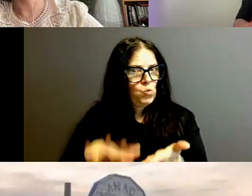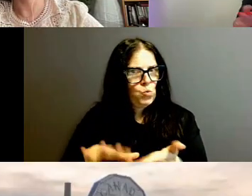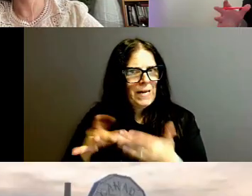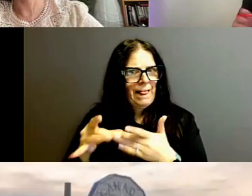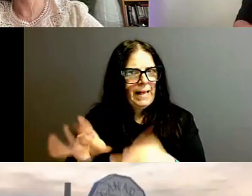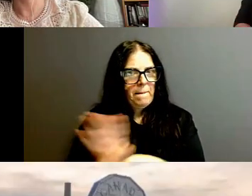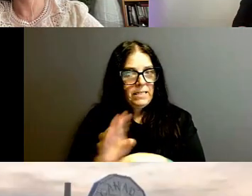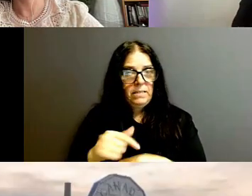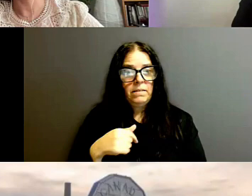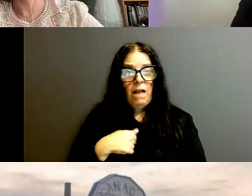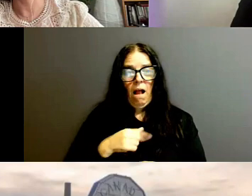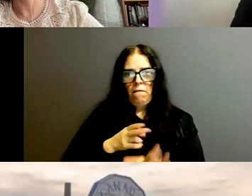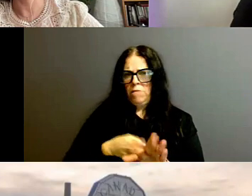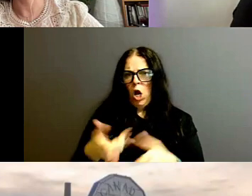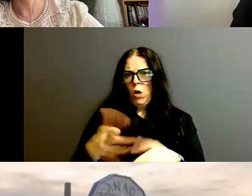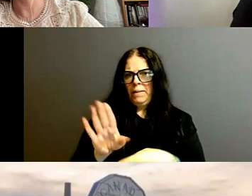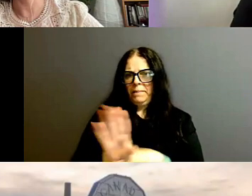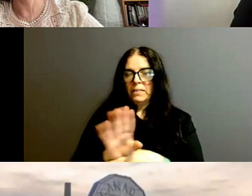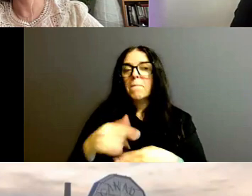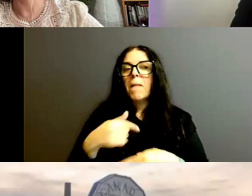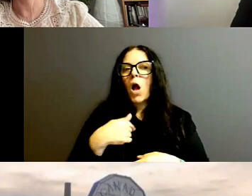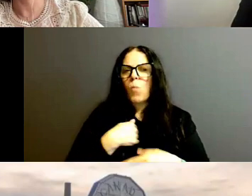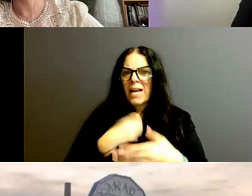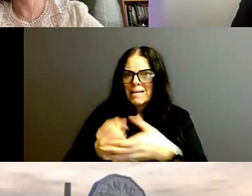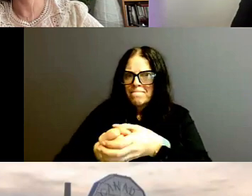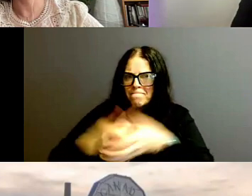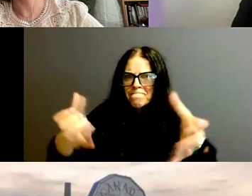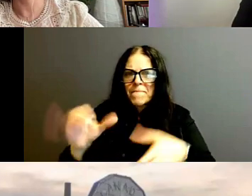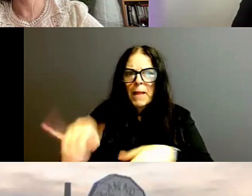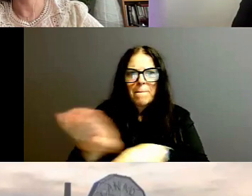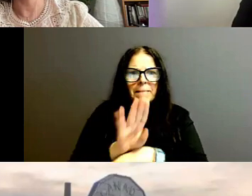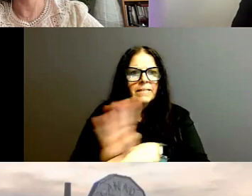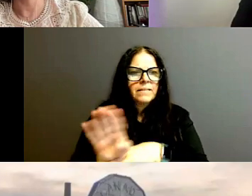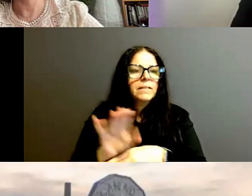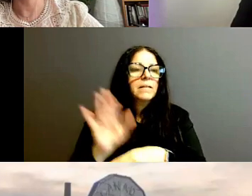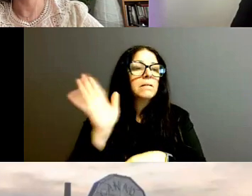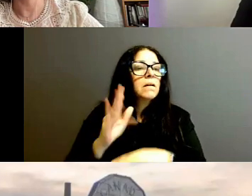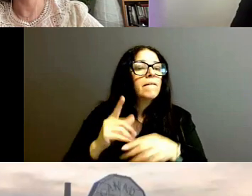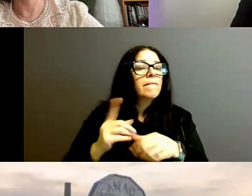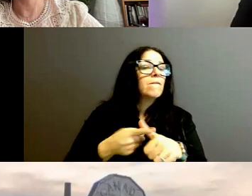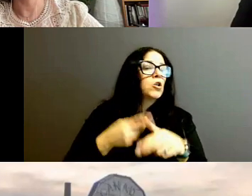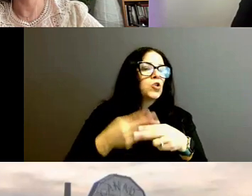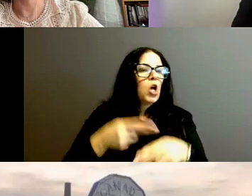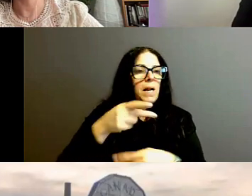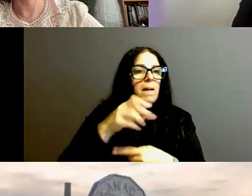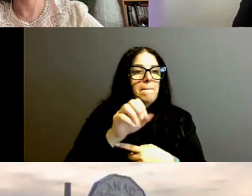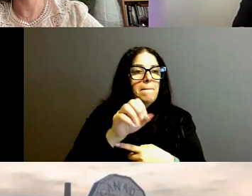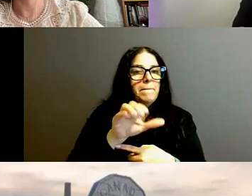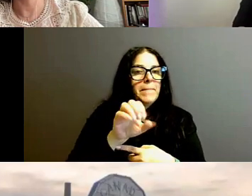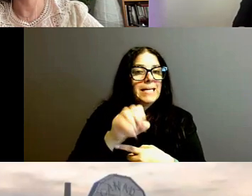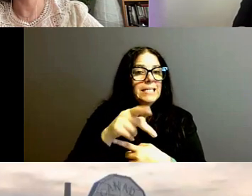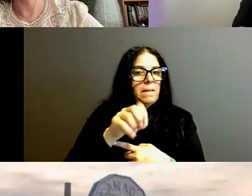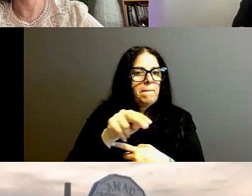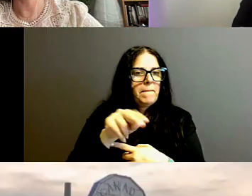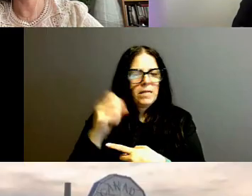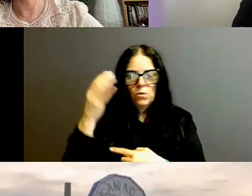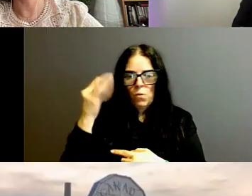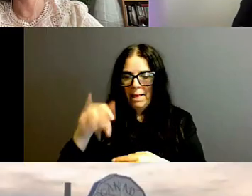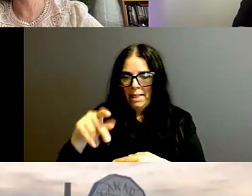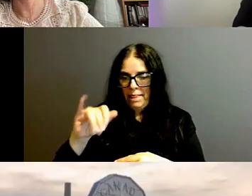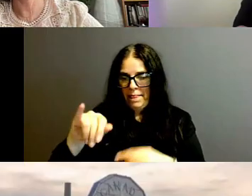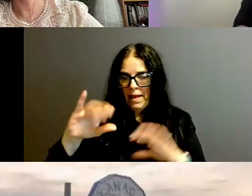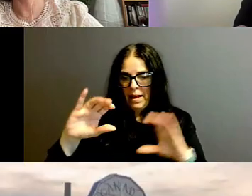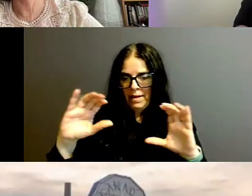but we built it into a bigger business. So it was initially called Peace Pens because the program was led out of the Peace